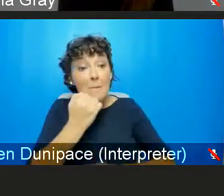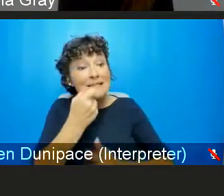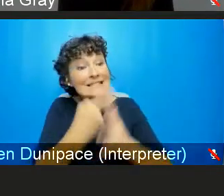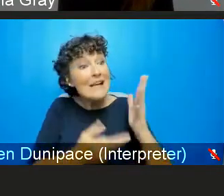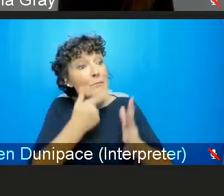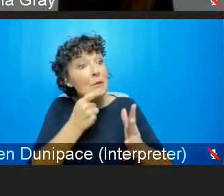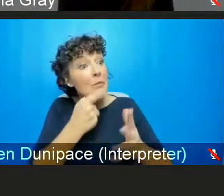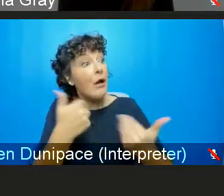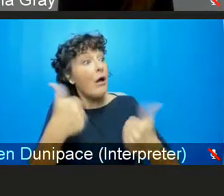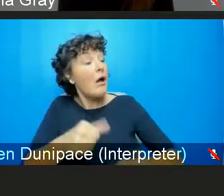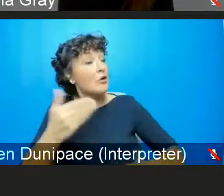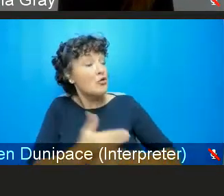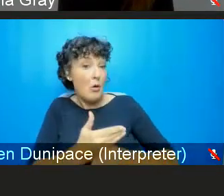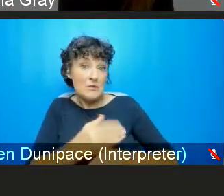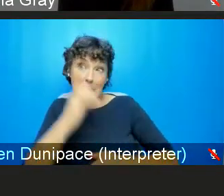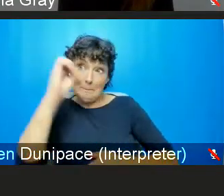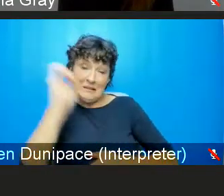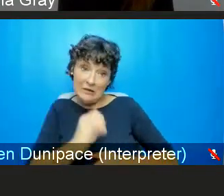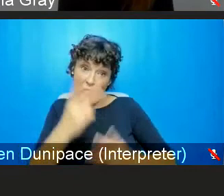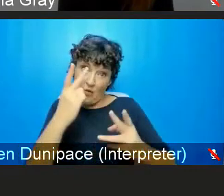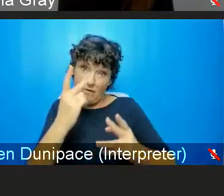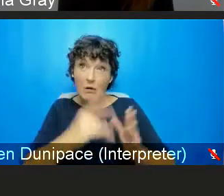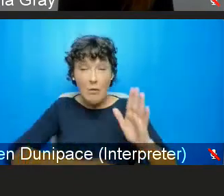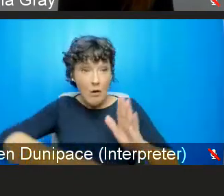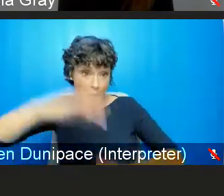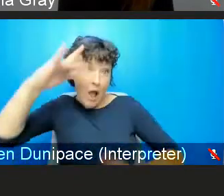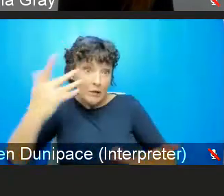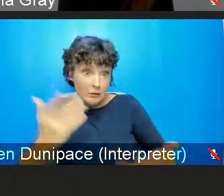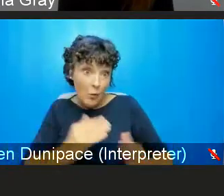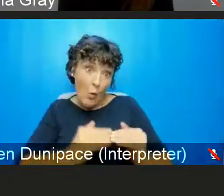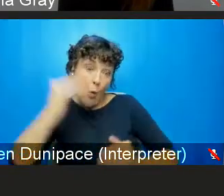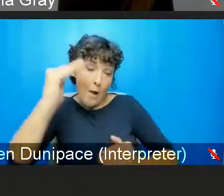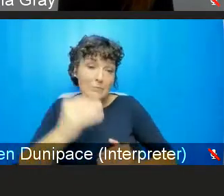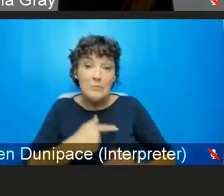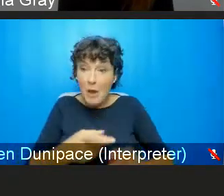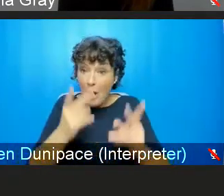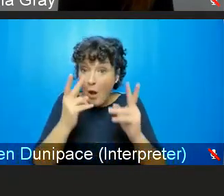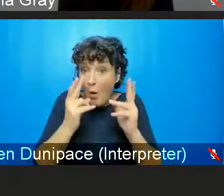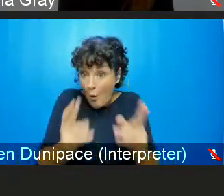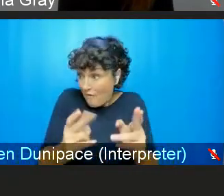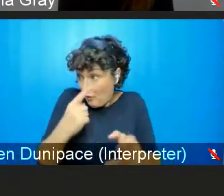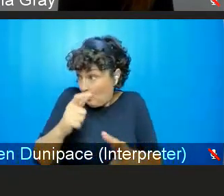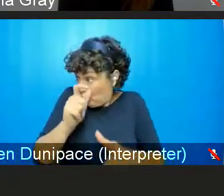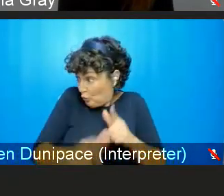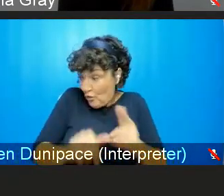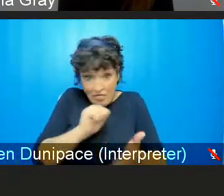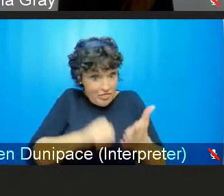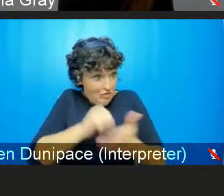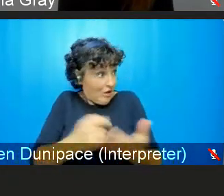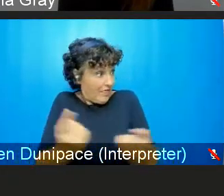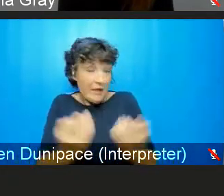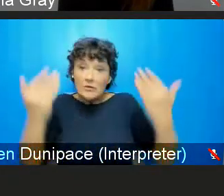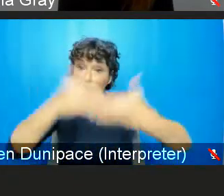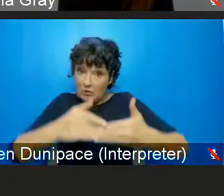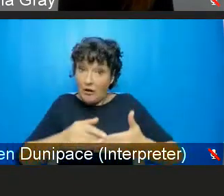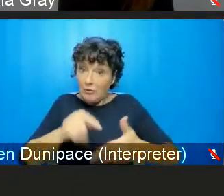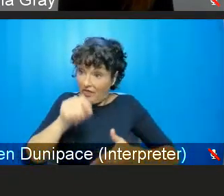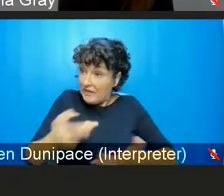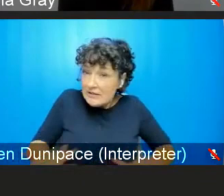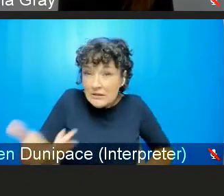hopefully we're doing the right things, you know, like with this discussion and, you know, stuff, other stuff that's going on.